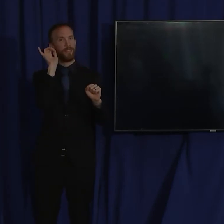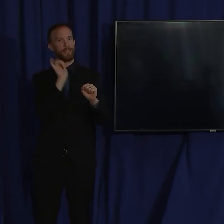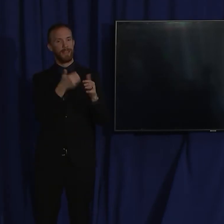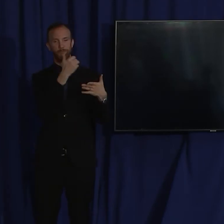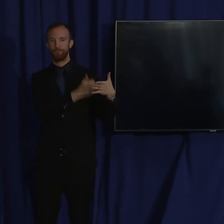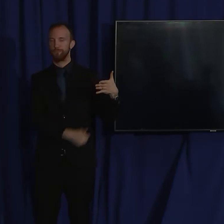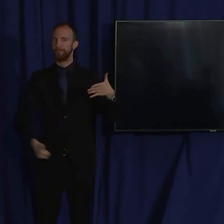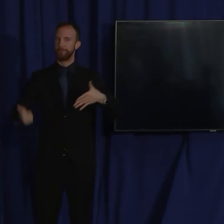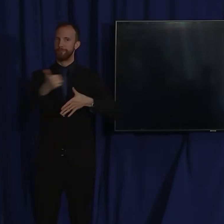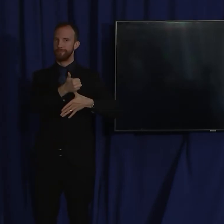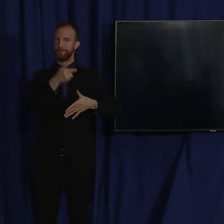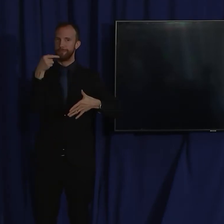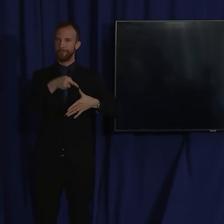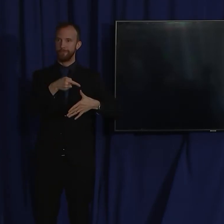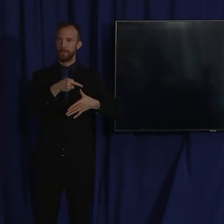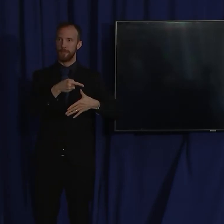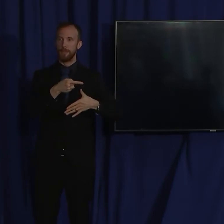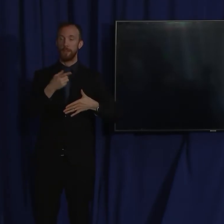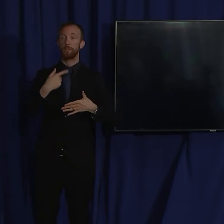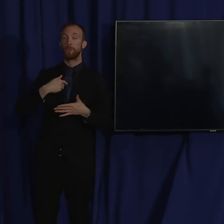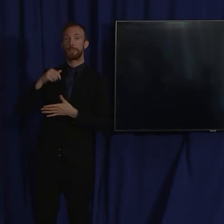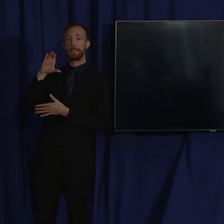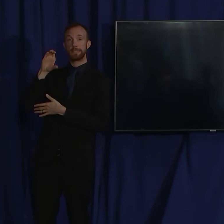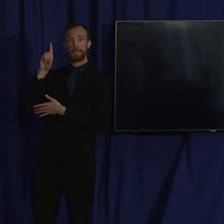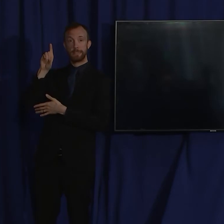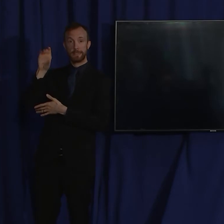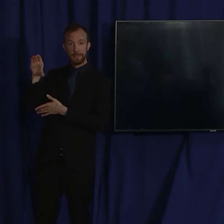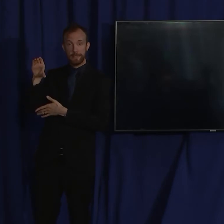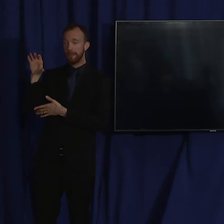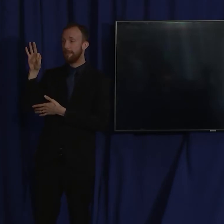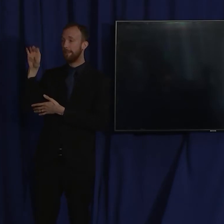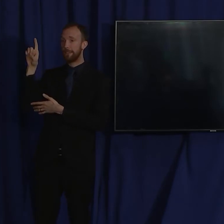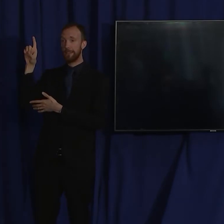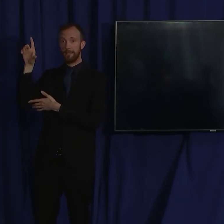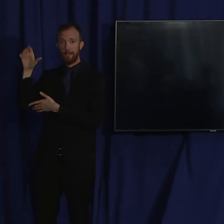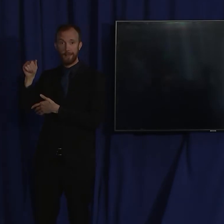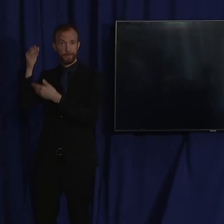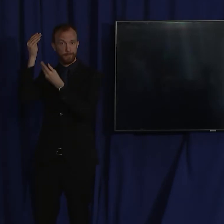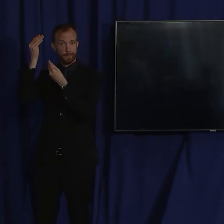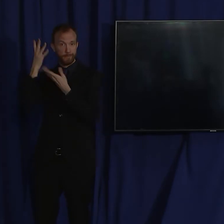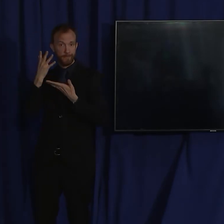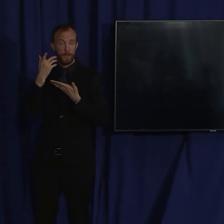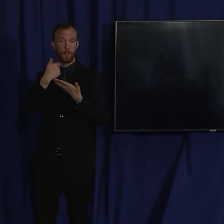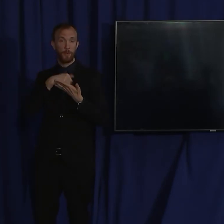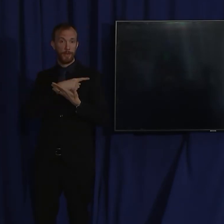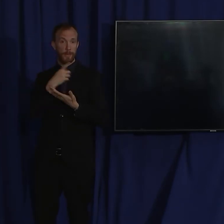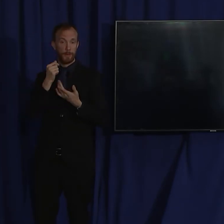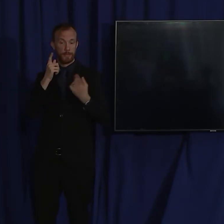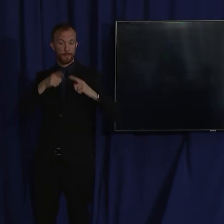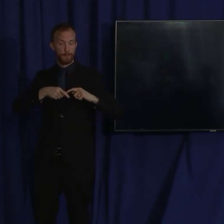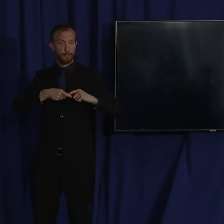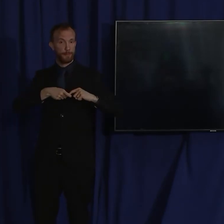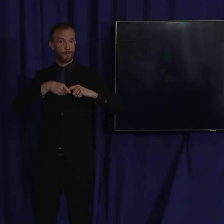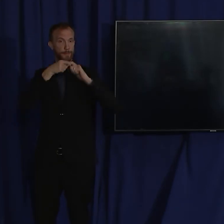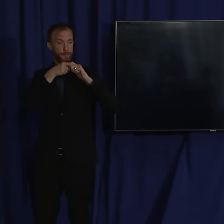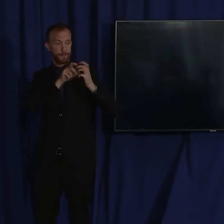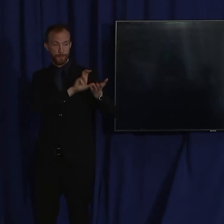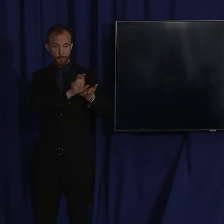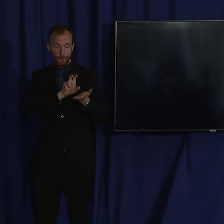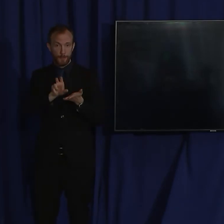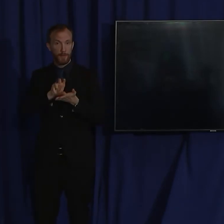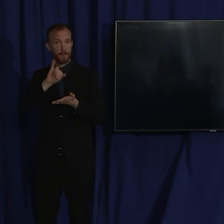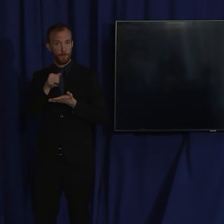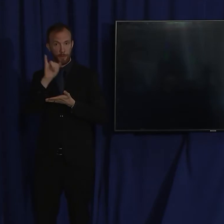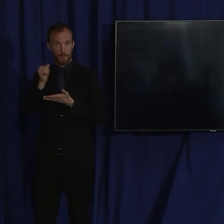priority. And in accordance with a recommendation from the CDC and the FDA, the city of Chicago has paused administering